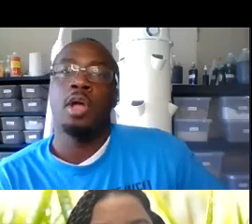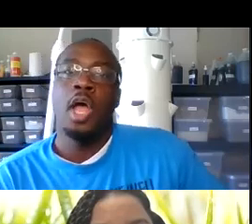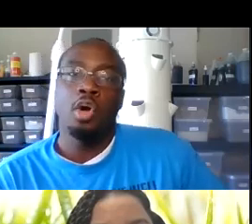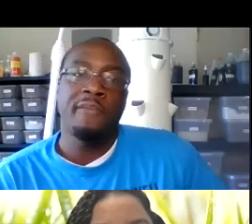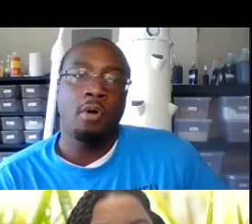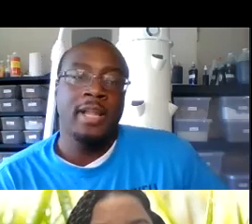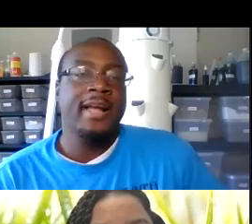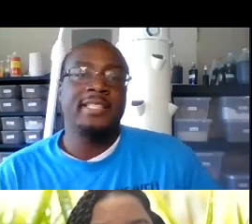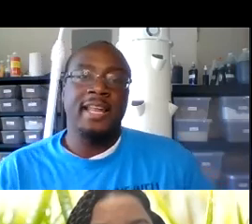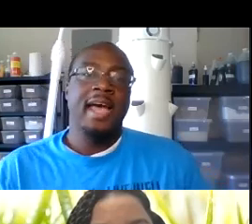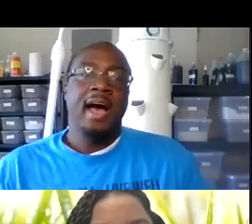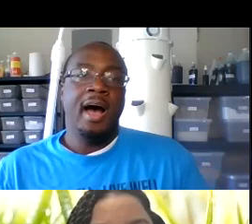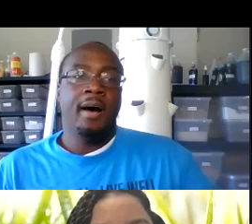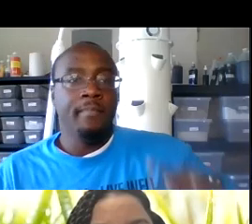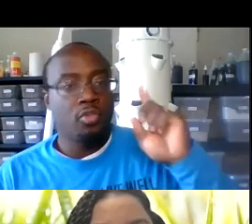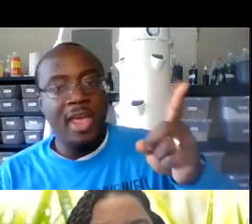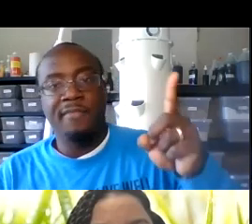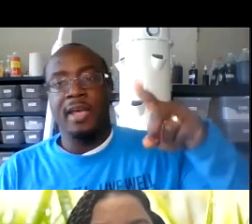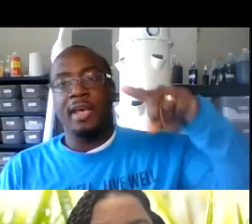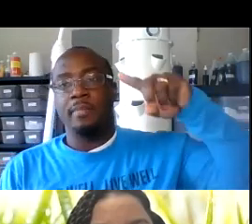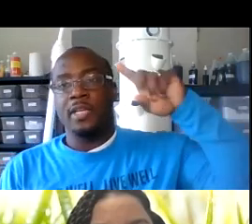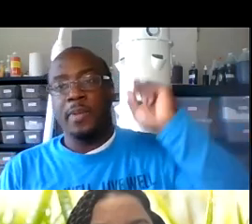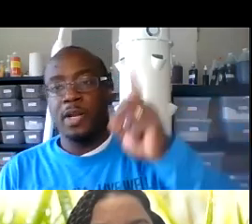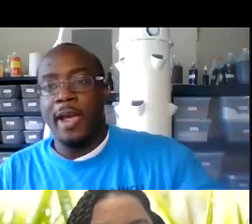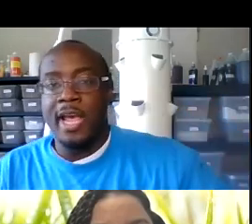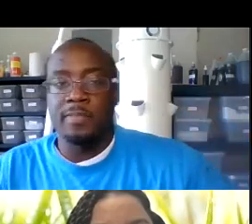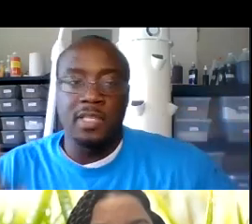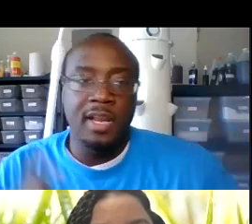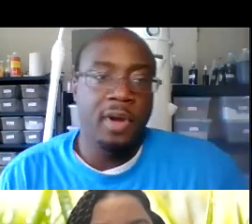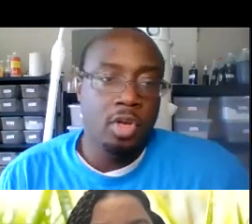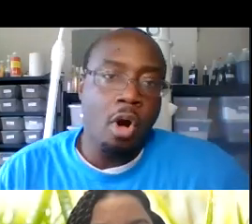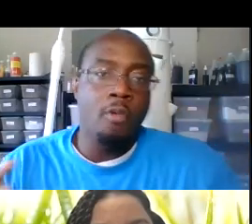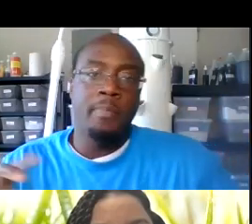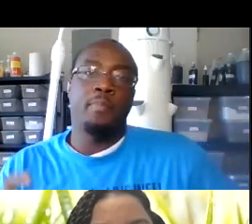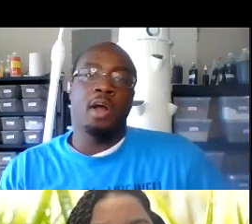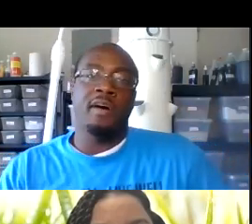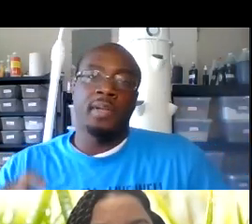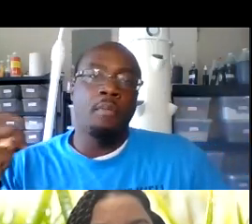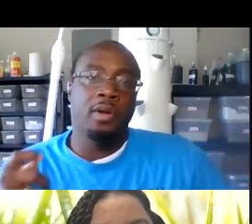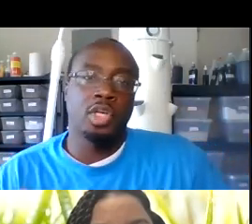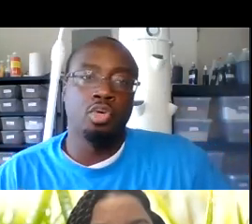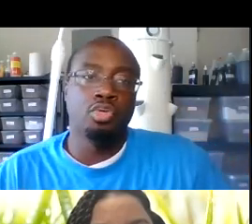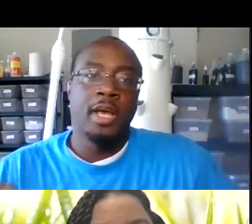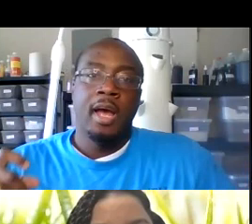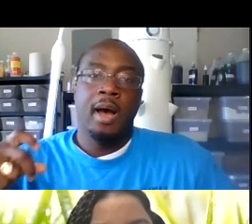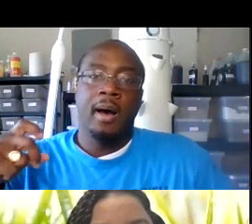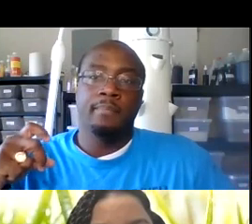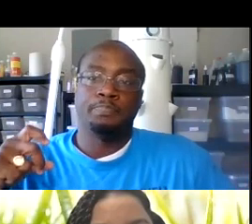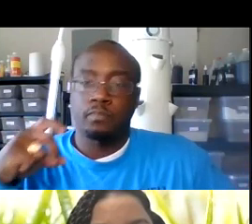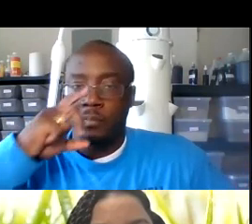in your Google folder. Like I said, Ms. Raven, Ms. Pendergrass, Mr. Nimbrell, you all will be a part of Lone Middle